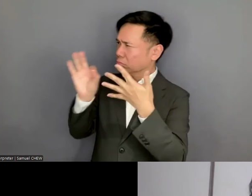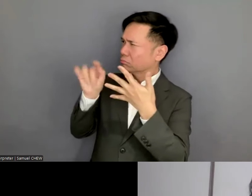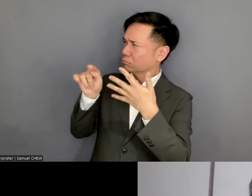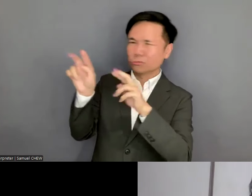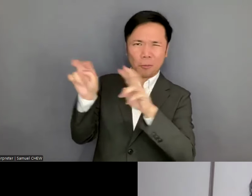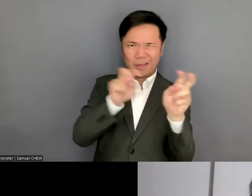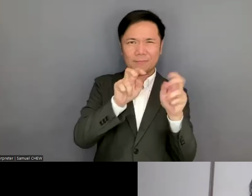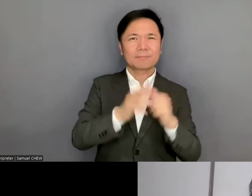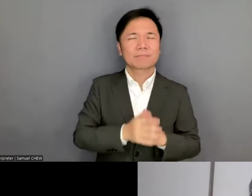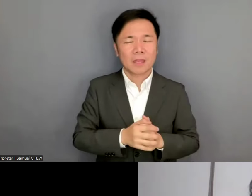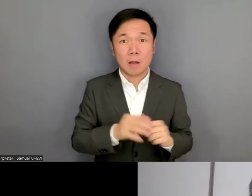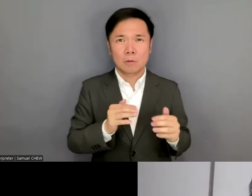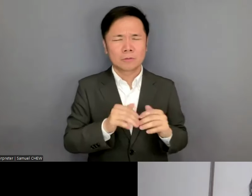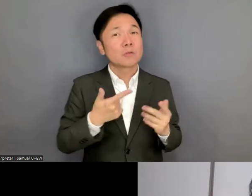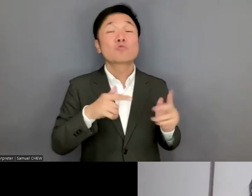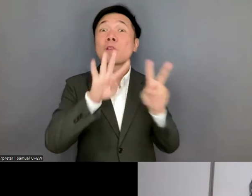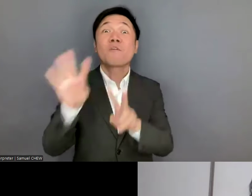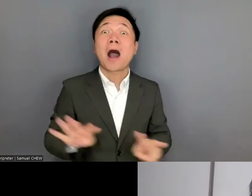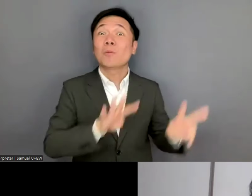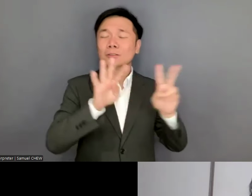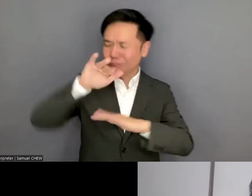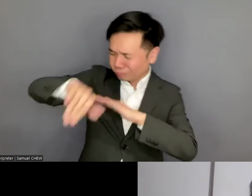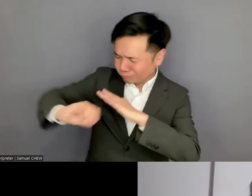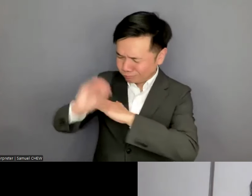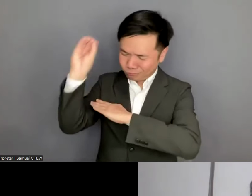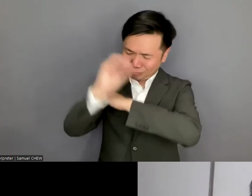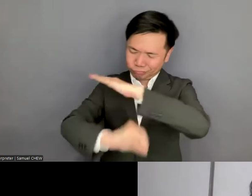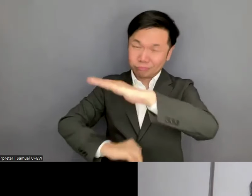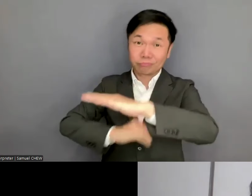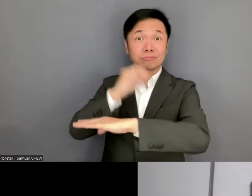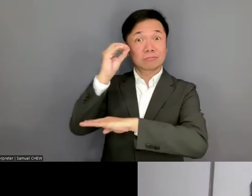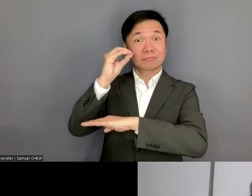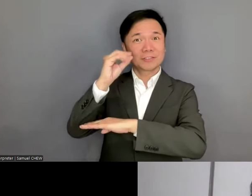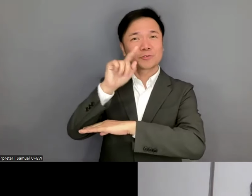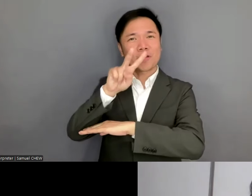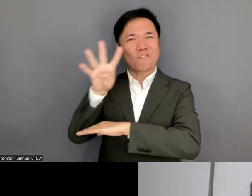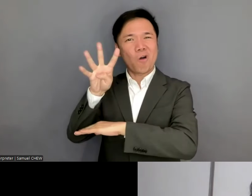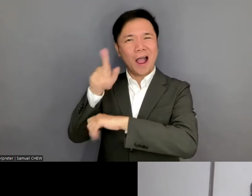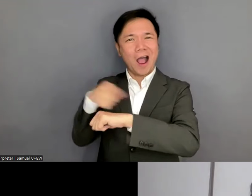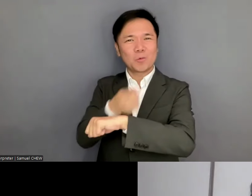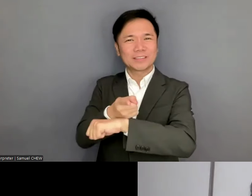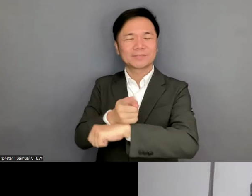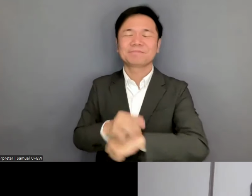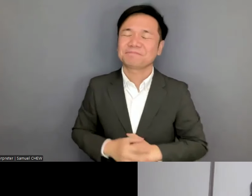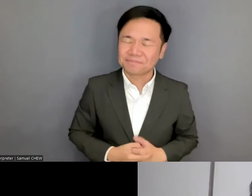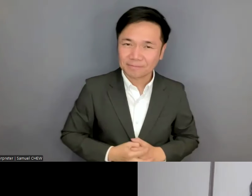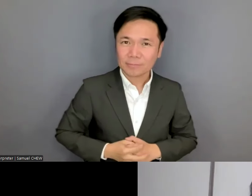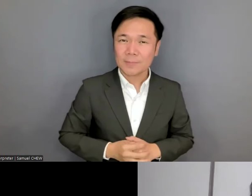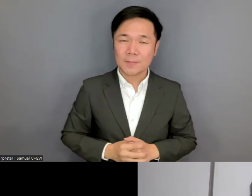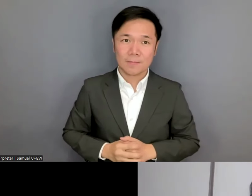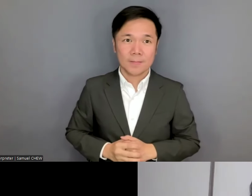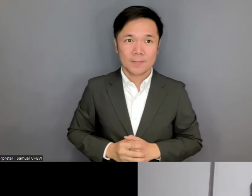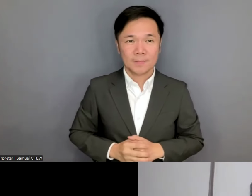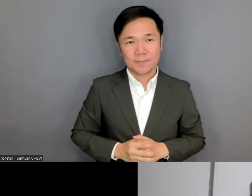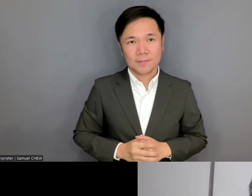los summit temas y lasted esto 24 hours, permitió que and se everyone dieran talked about the topics llamados a la acción muy importantes that que hablaban